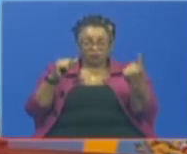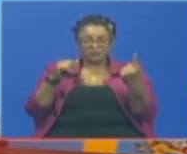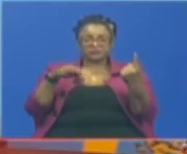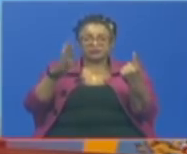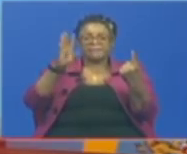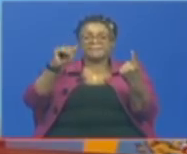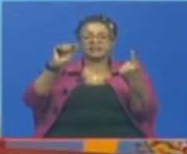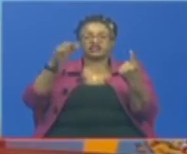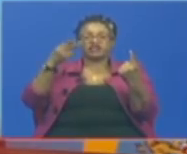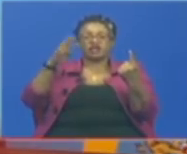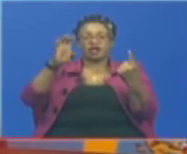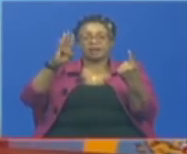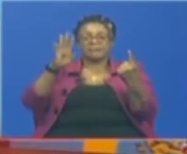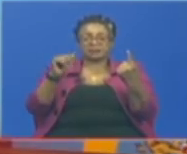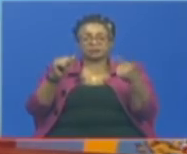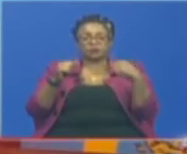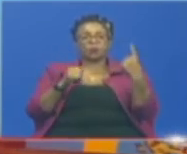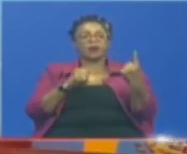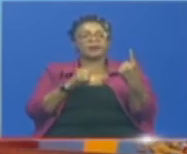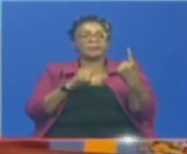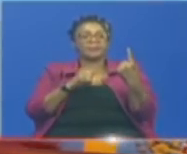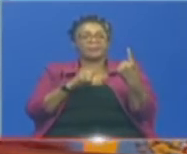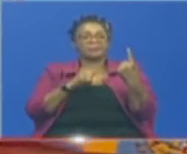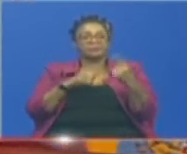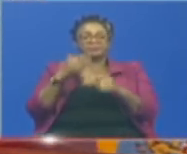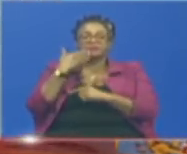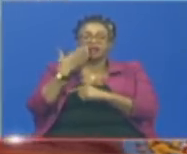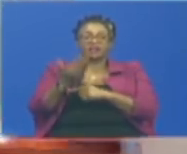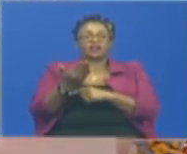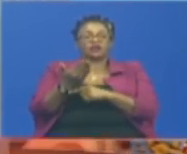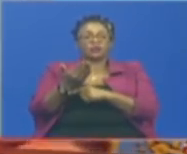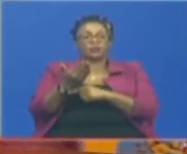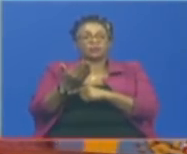1. I thank you, and I now take the opportunity